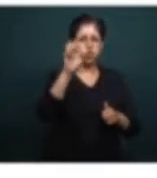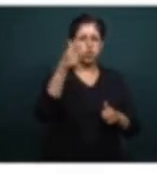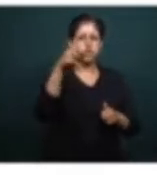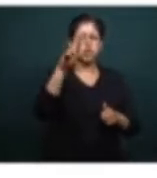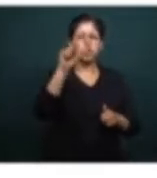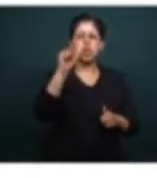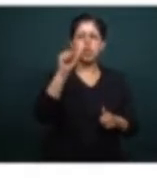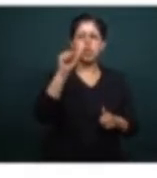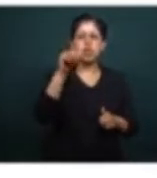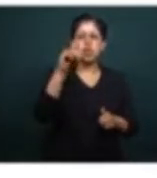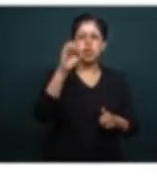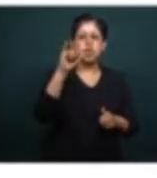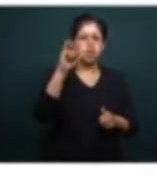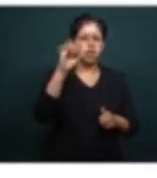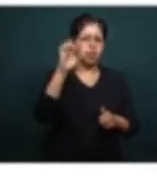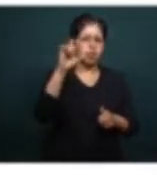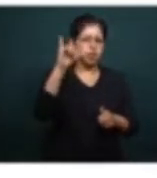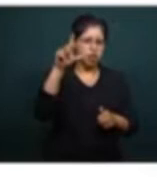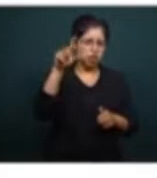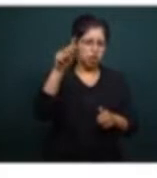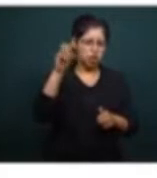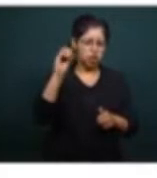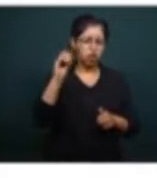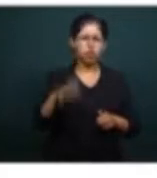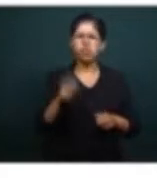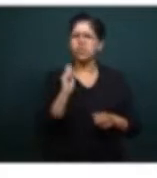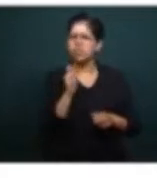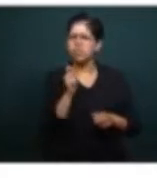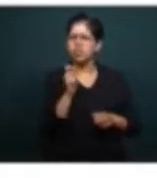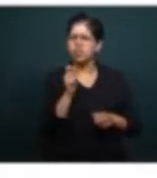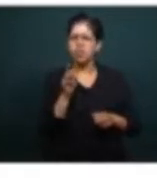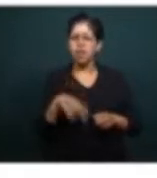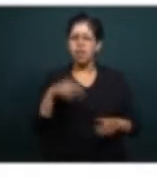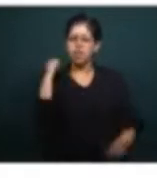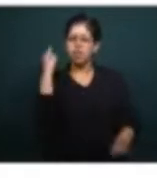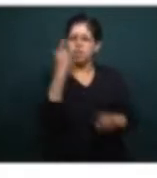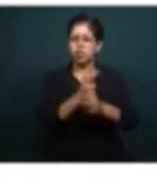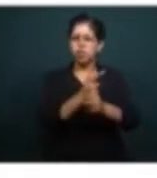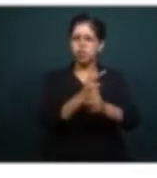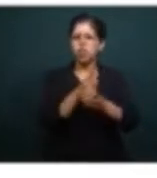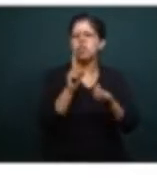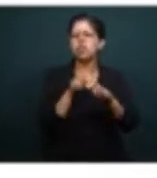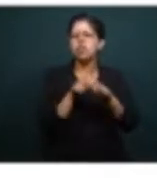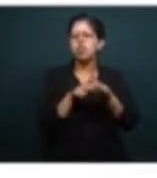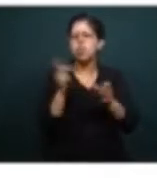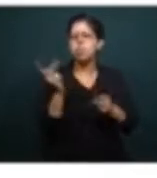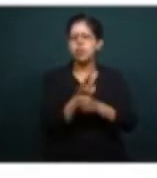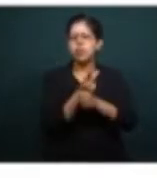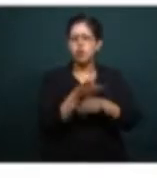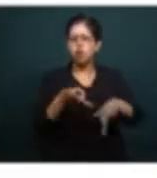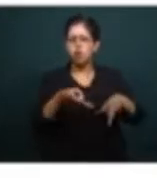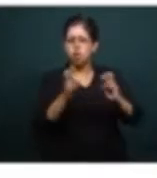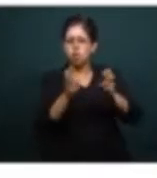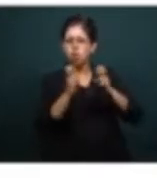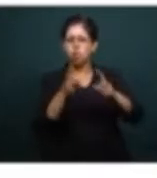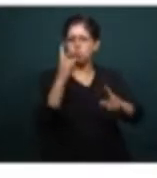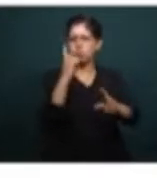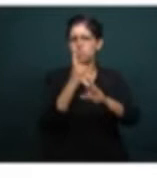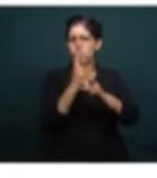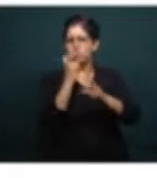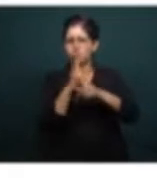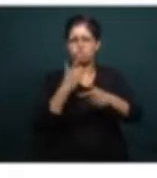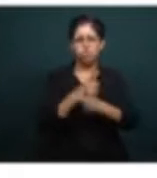So we're doing this with prevention, and we focus on the